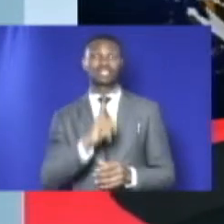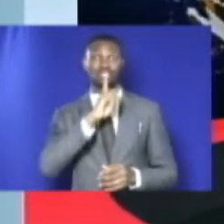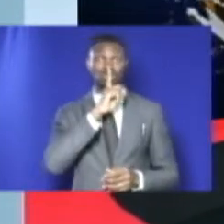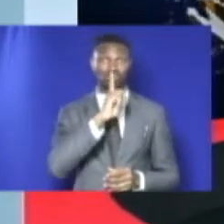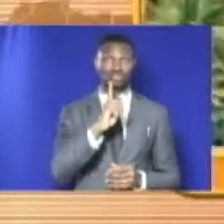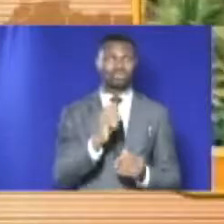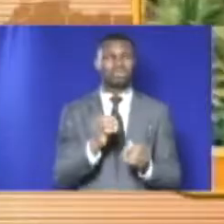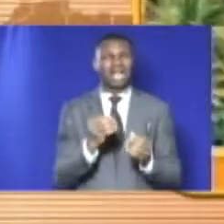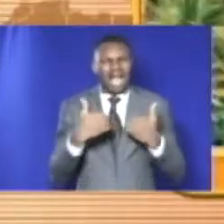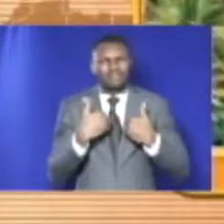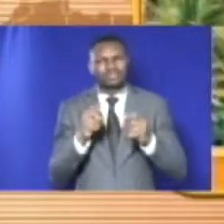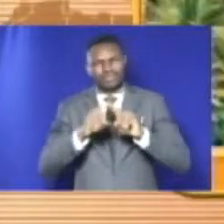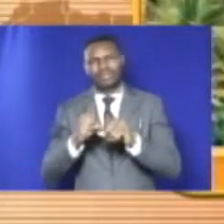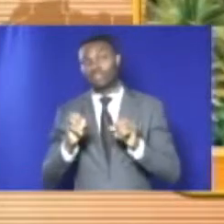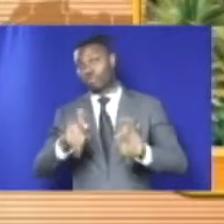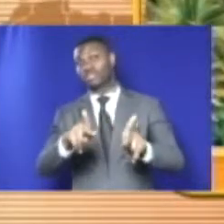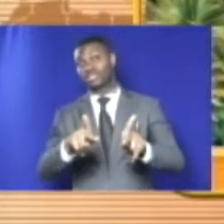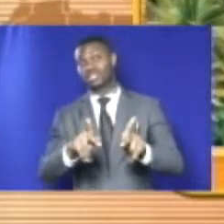present.